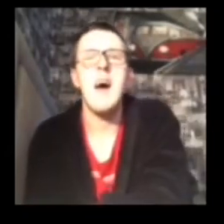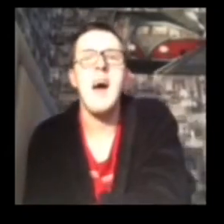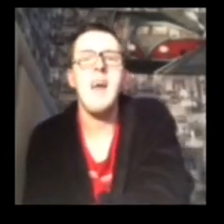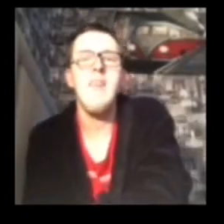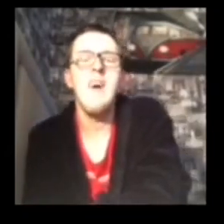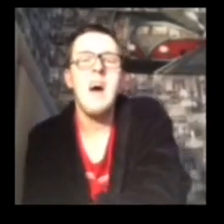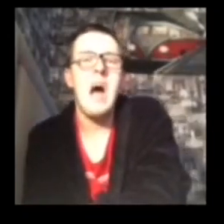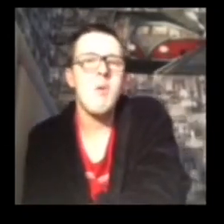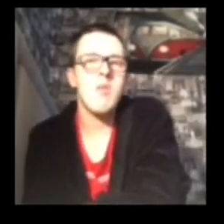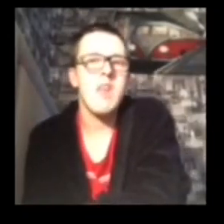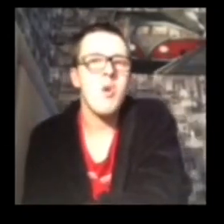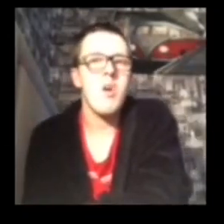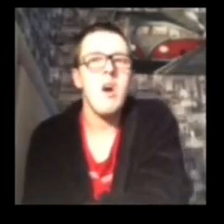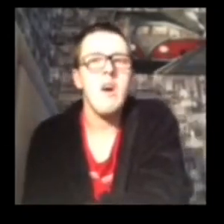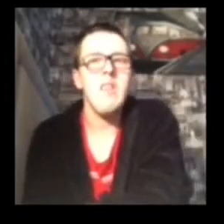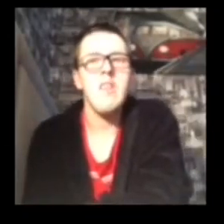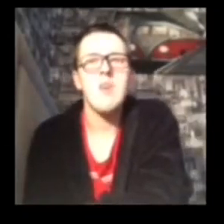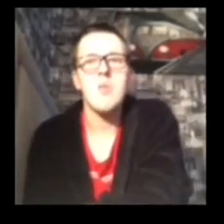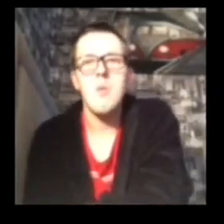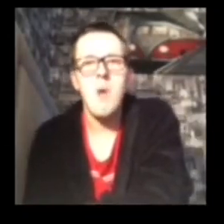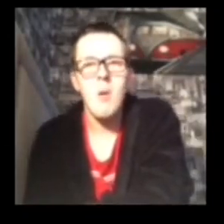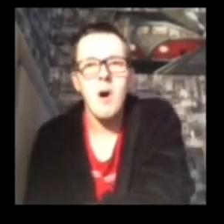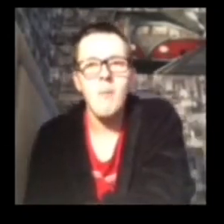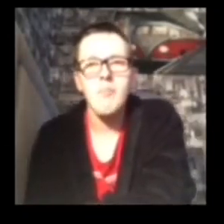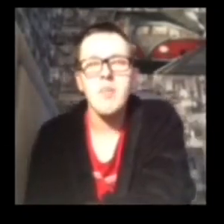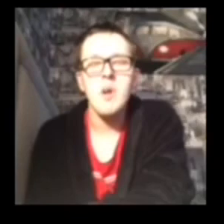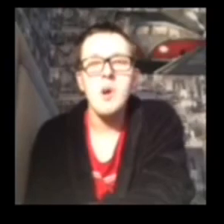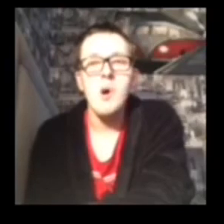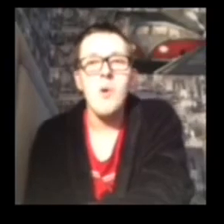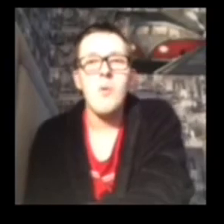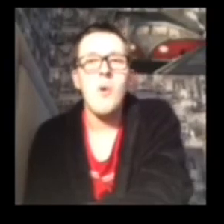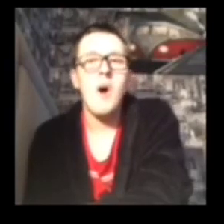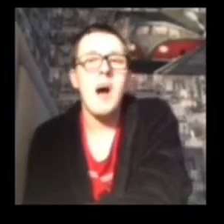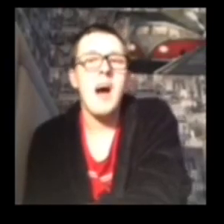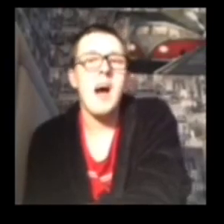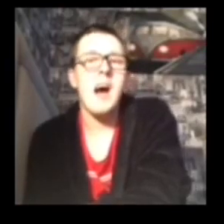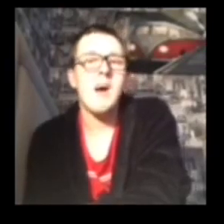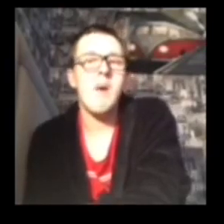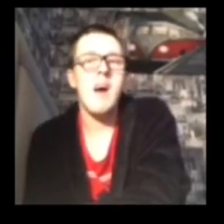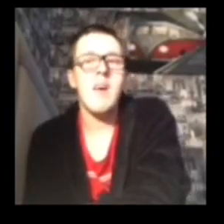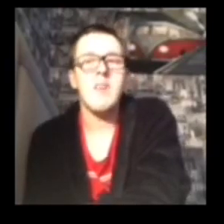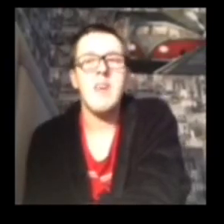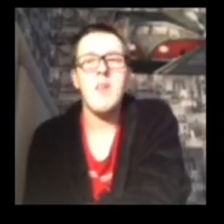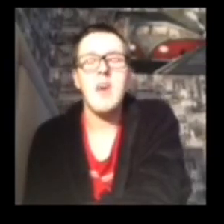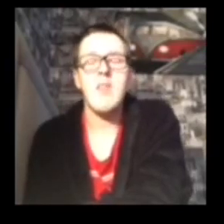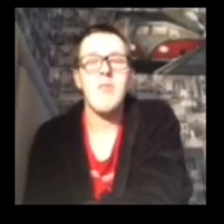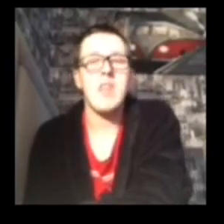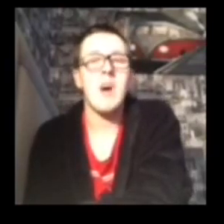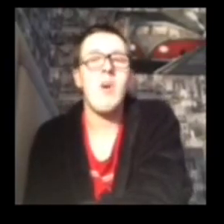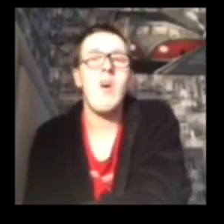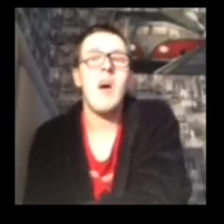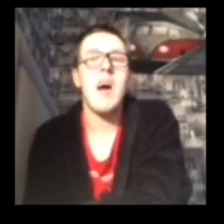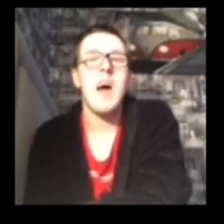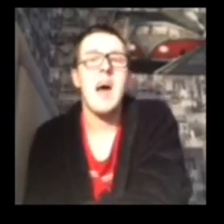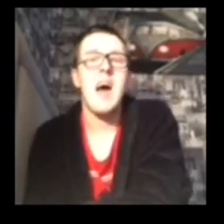media, and I will see you guys tomorrow for my